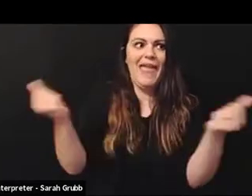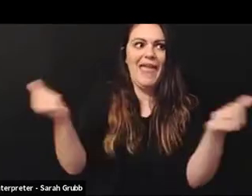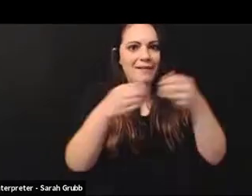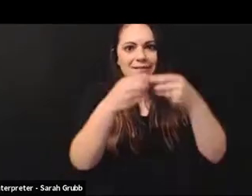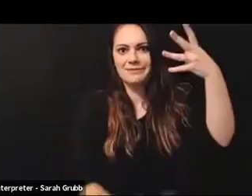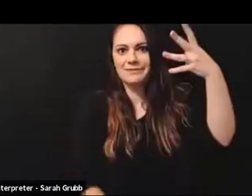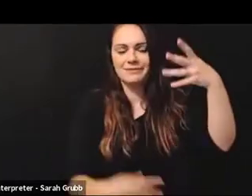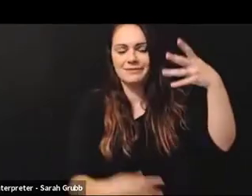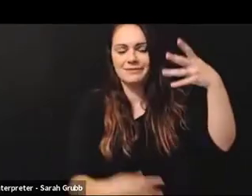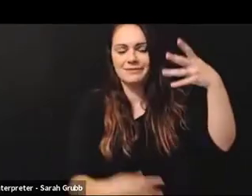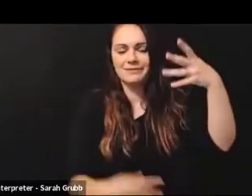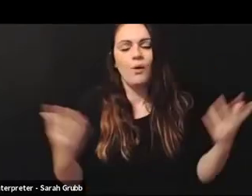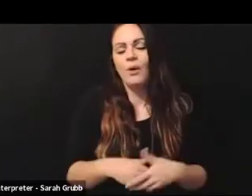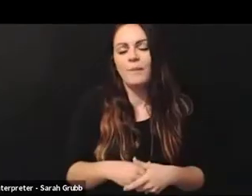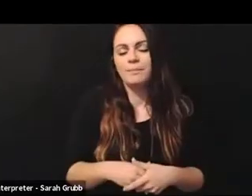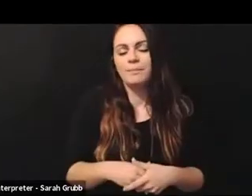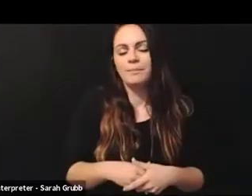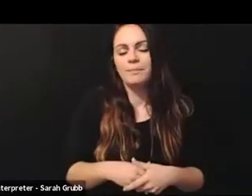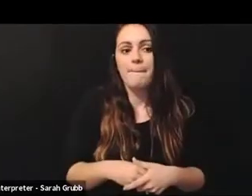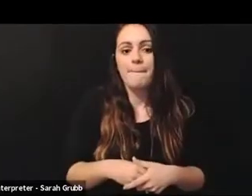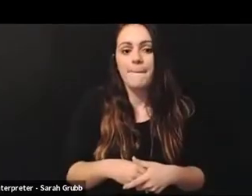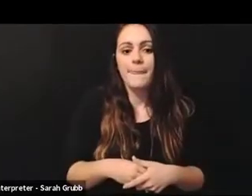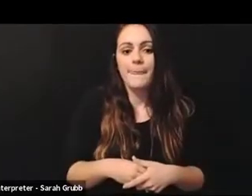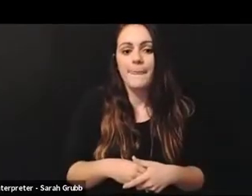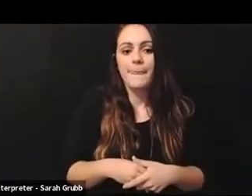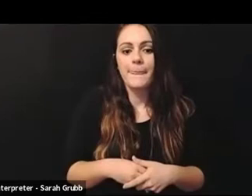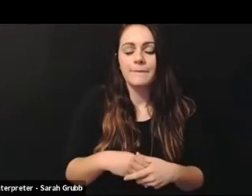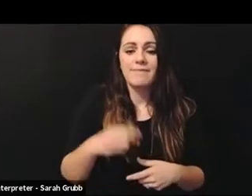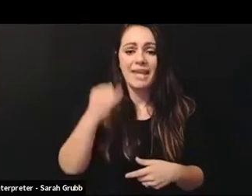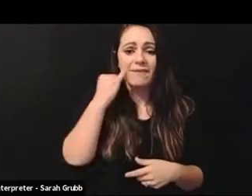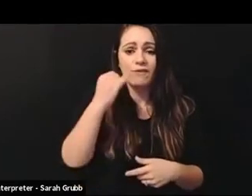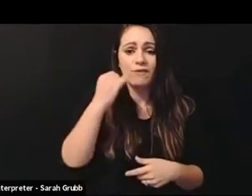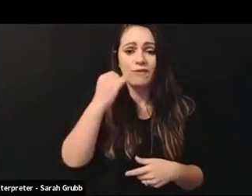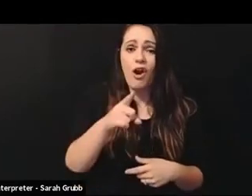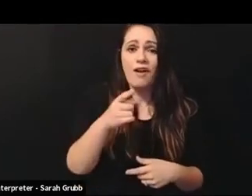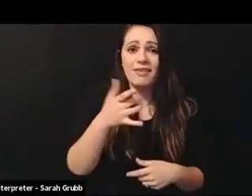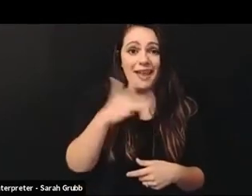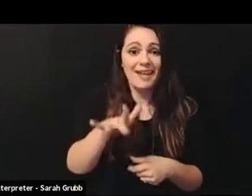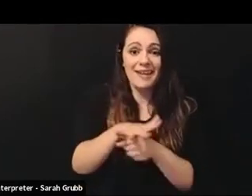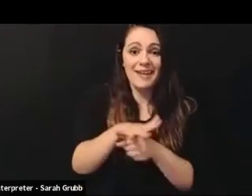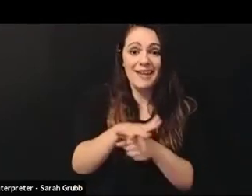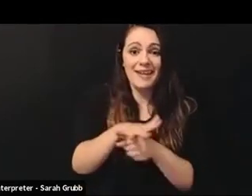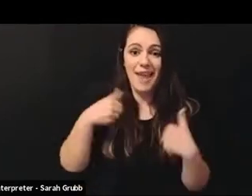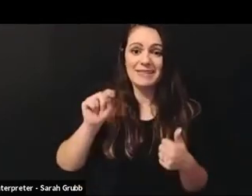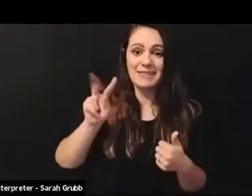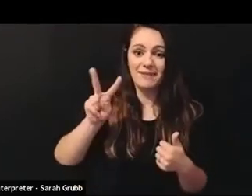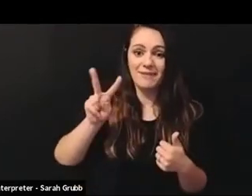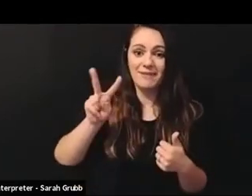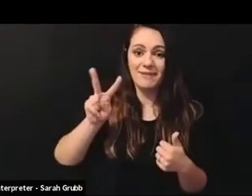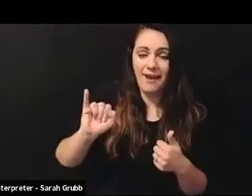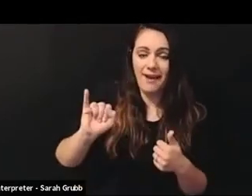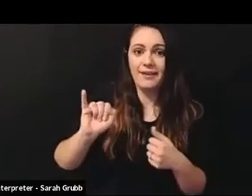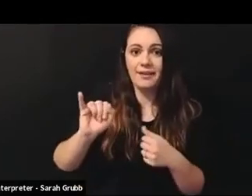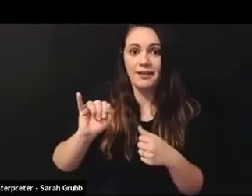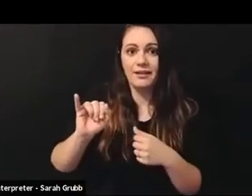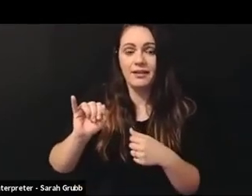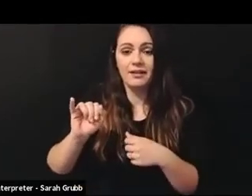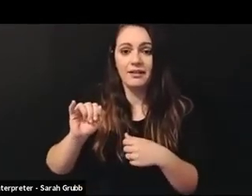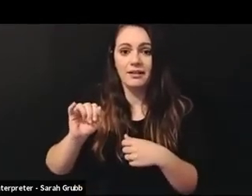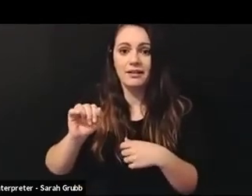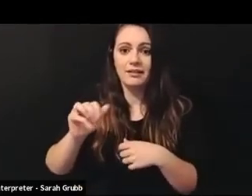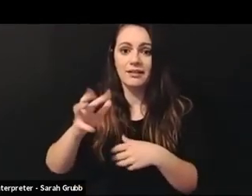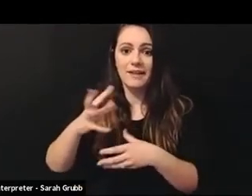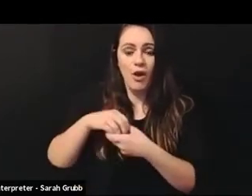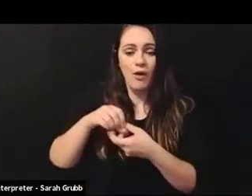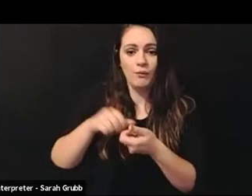But if you're lucky enough to get someone on the team, a TBI or a TOD, one of them that can kind of be the person that will take the lead